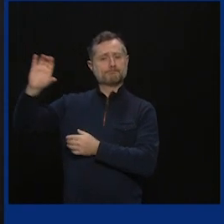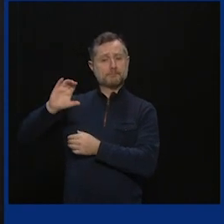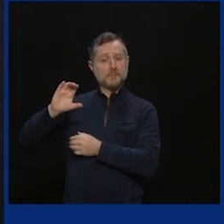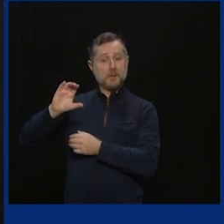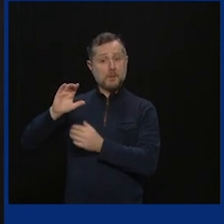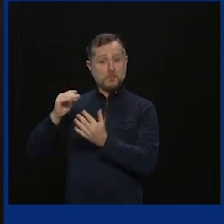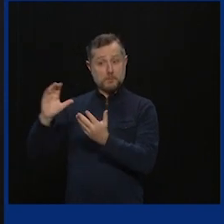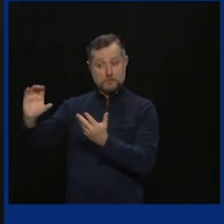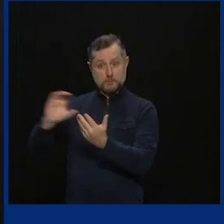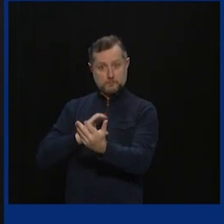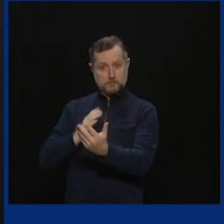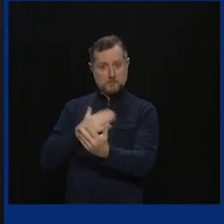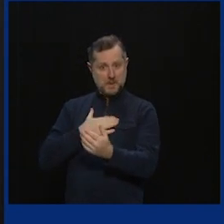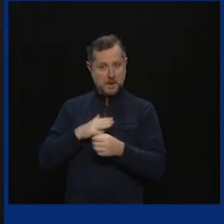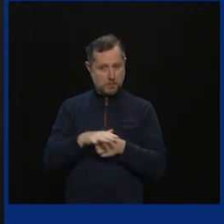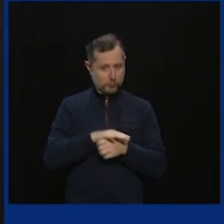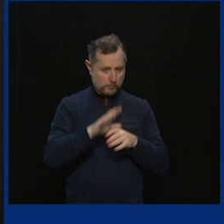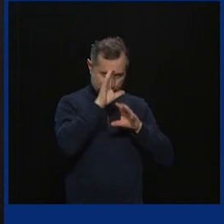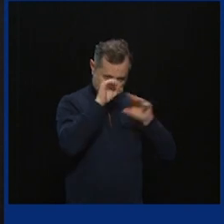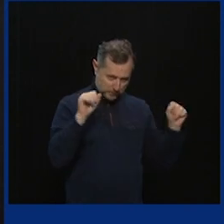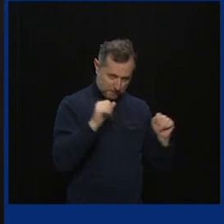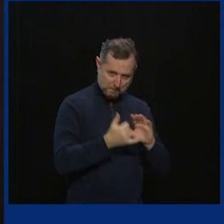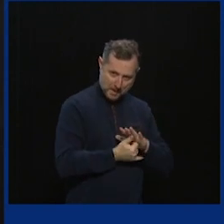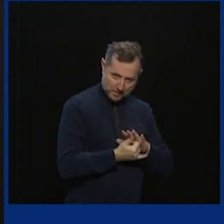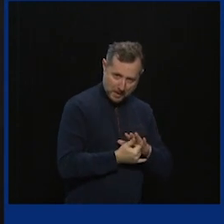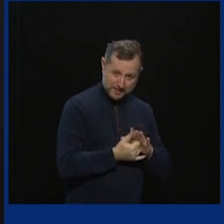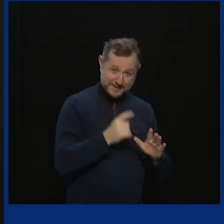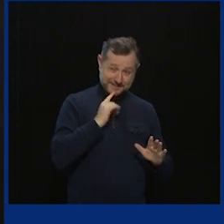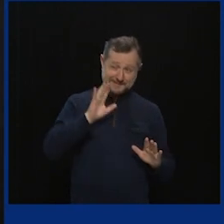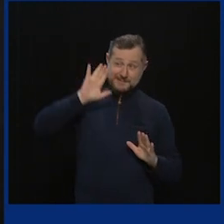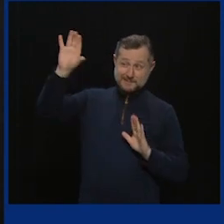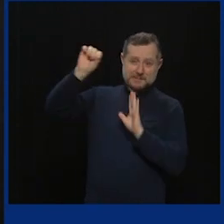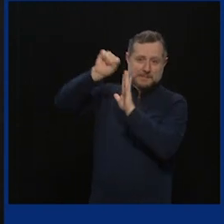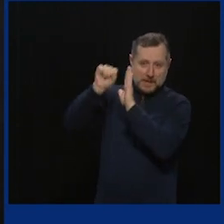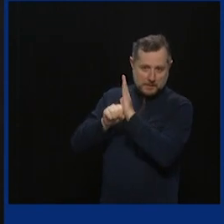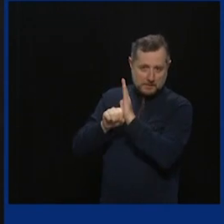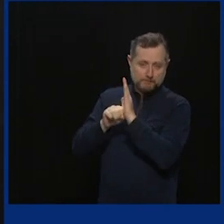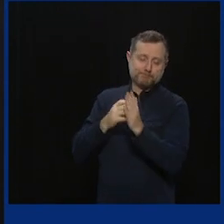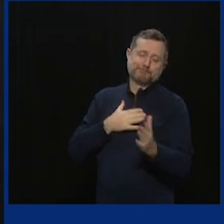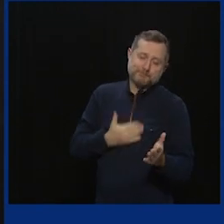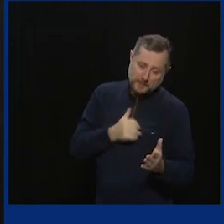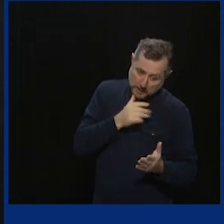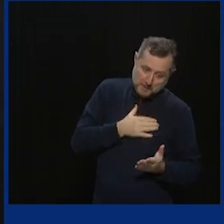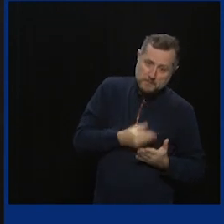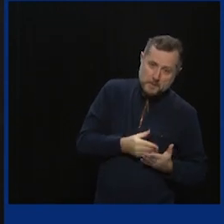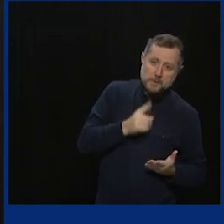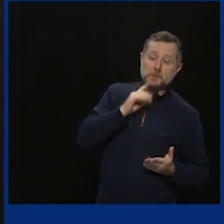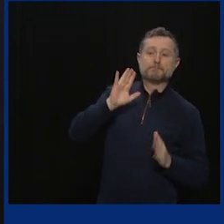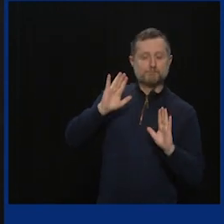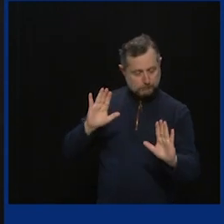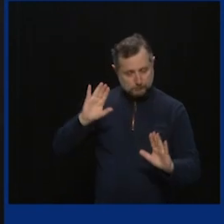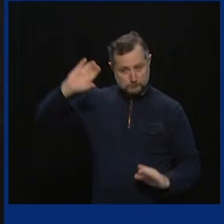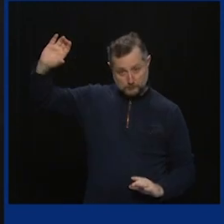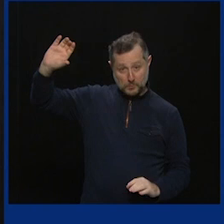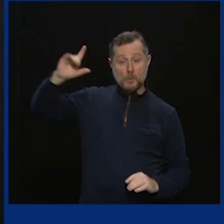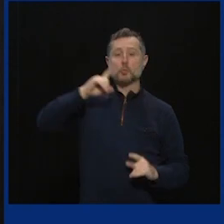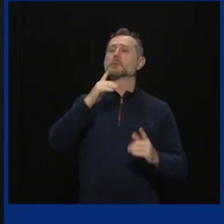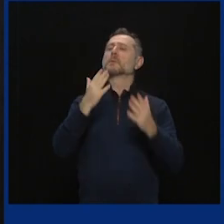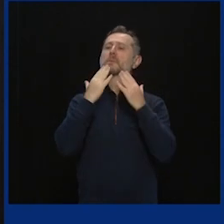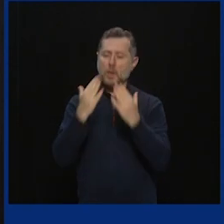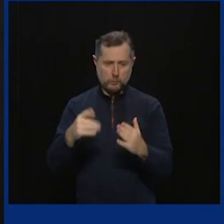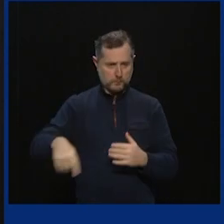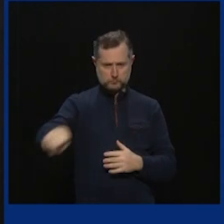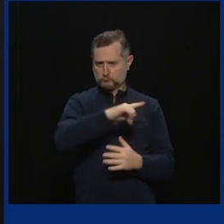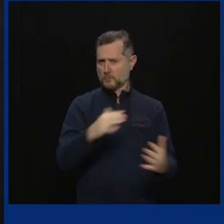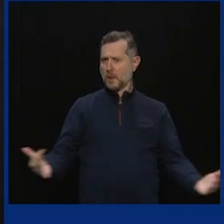like to admit that, but it really is. So I want to thank all of you for being here to make this announcement.